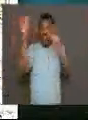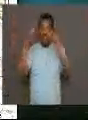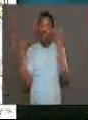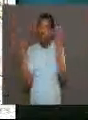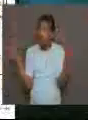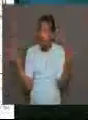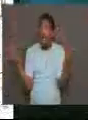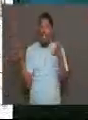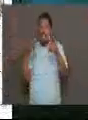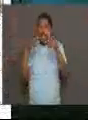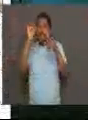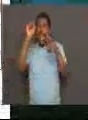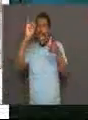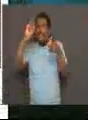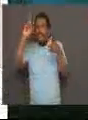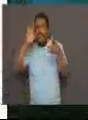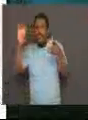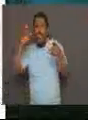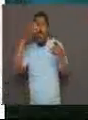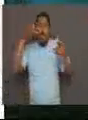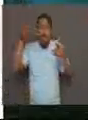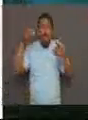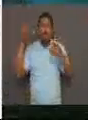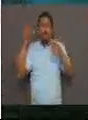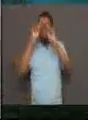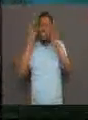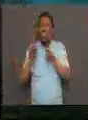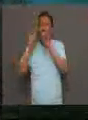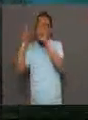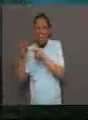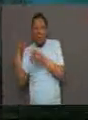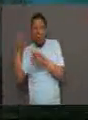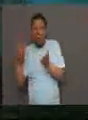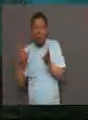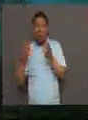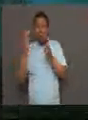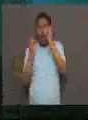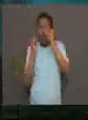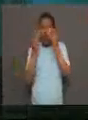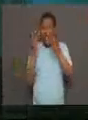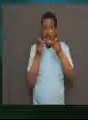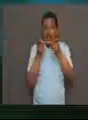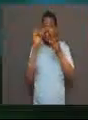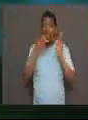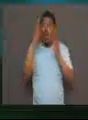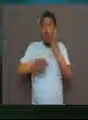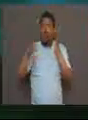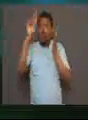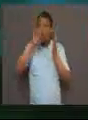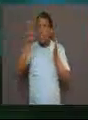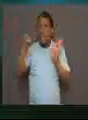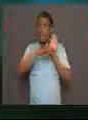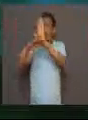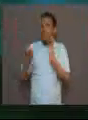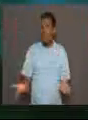spheres. The sizes of the figures are proportional to the values that